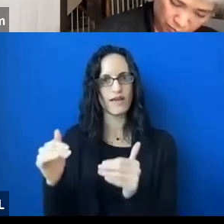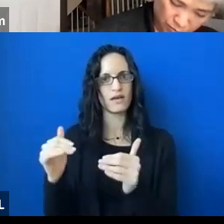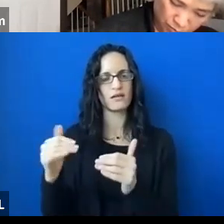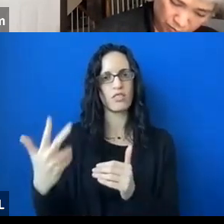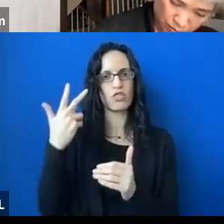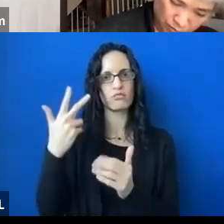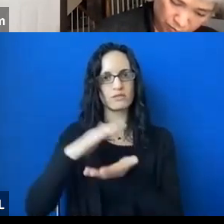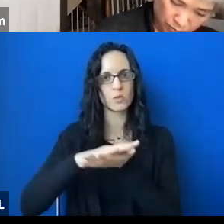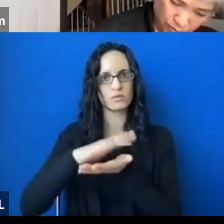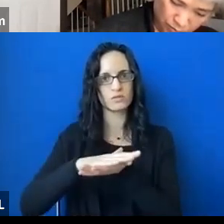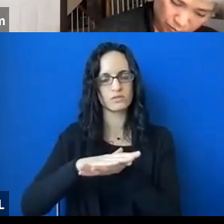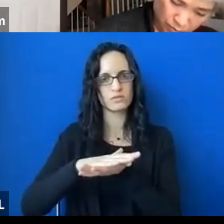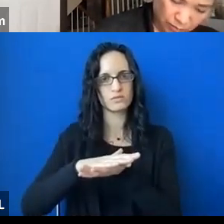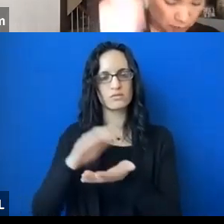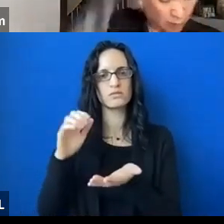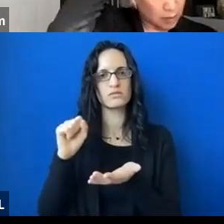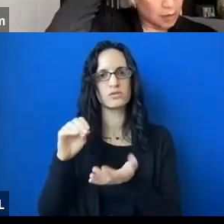exam schools to get a more